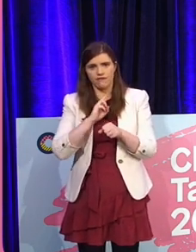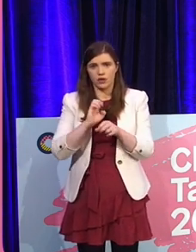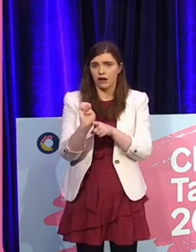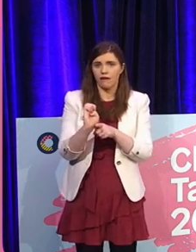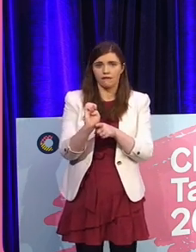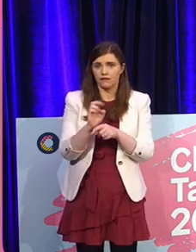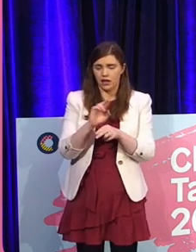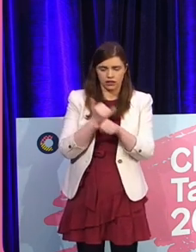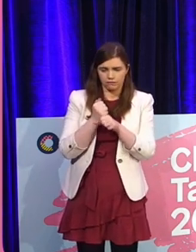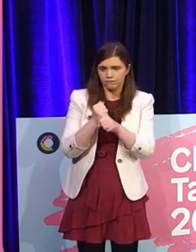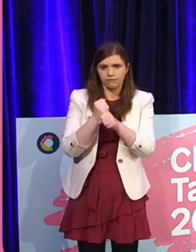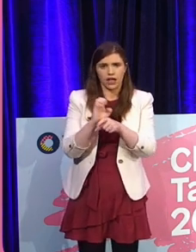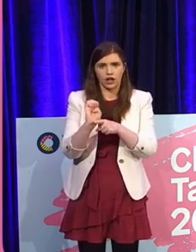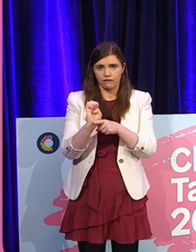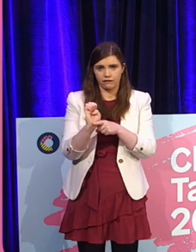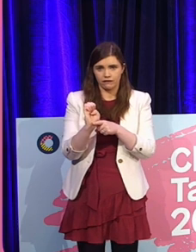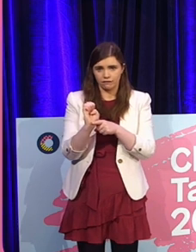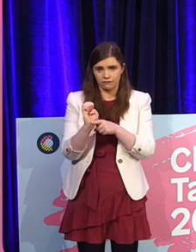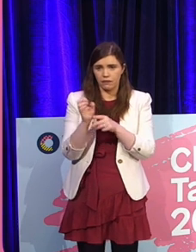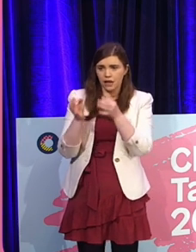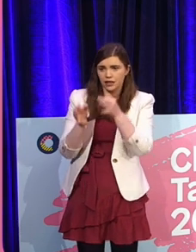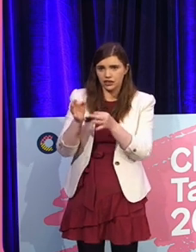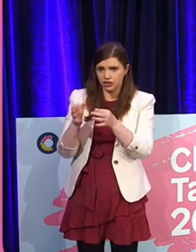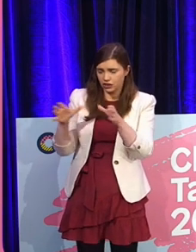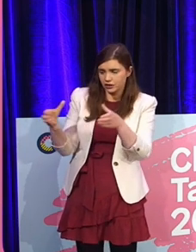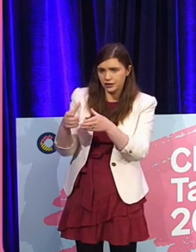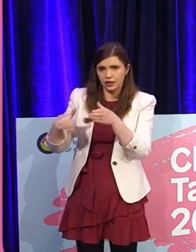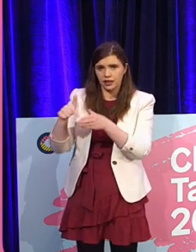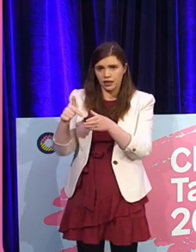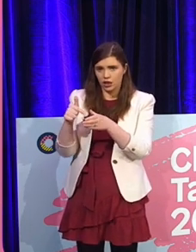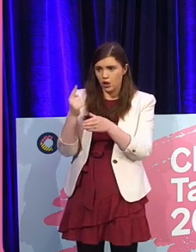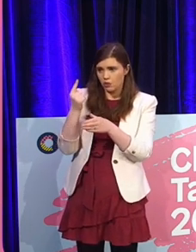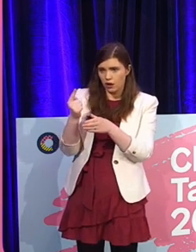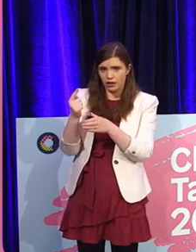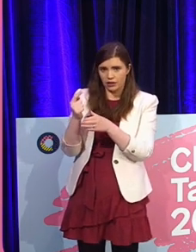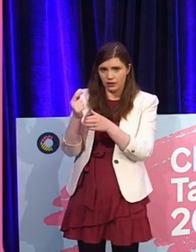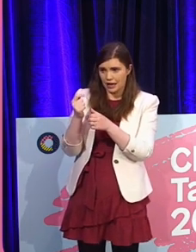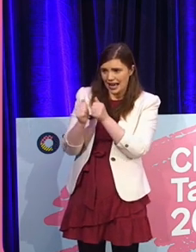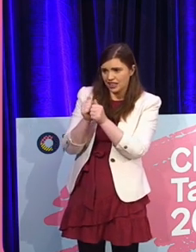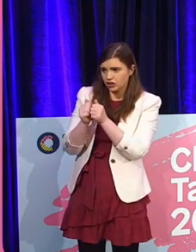Politicians have chronic job insecurity. One unpopular action can make them lose an election.